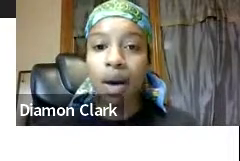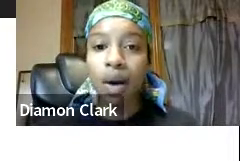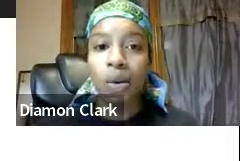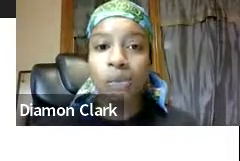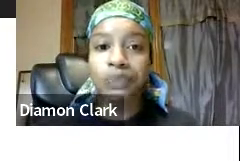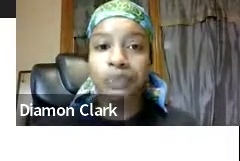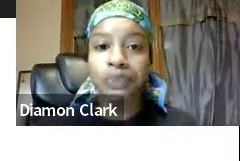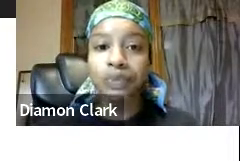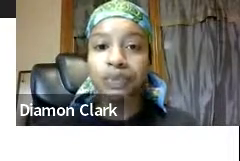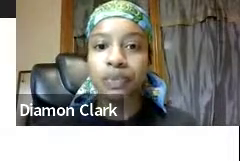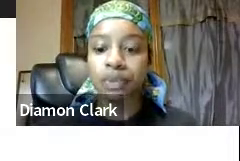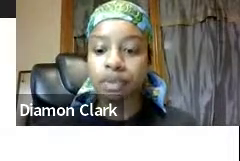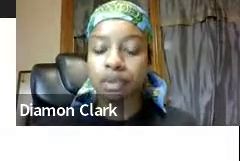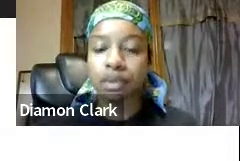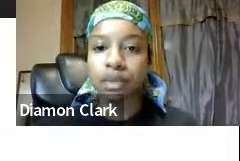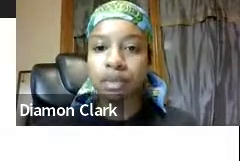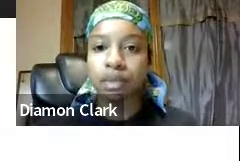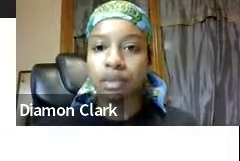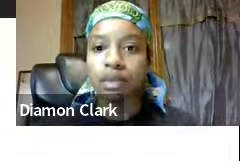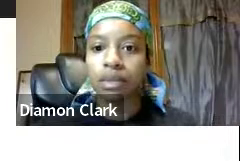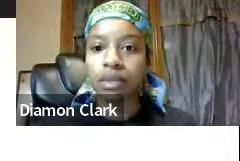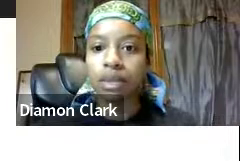I got home,